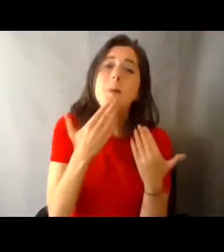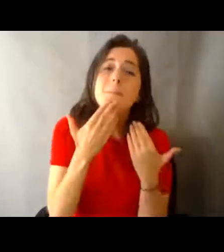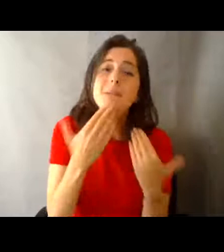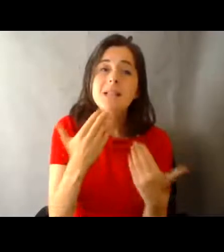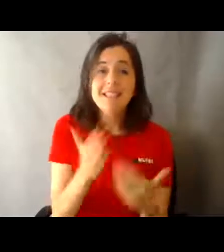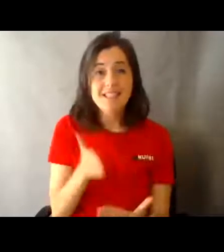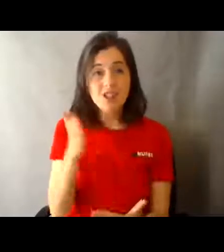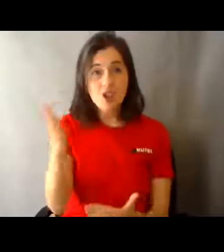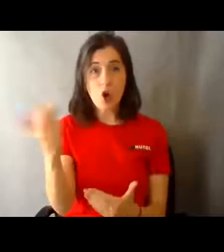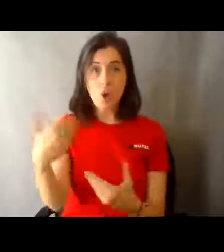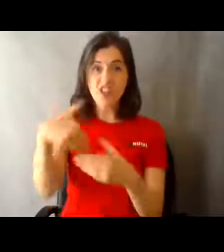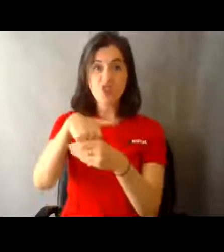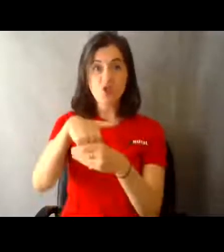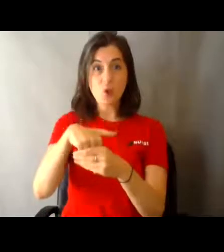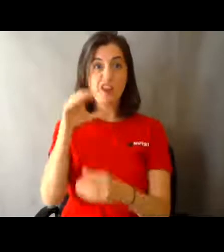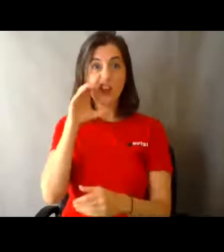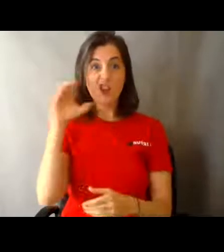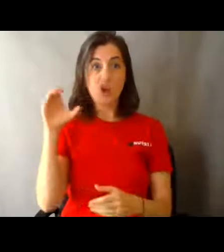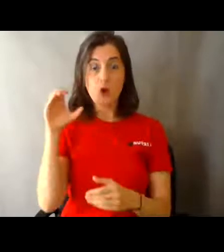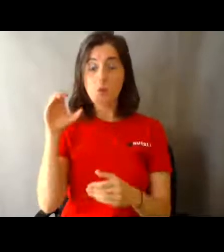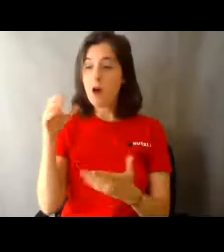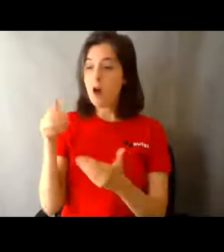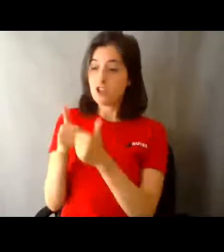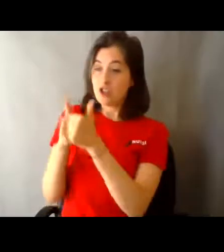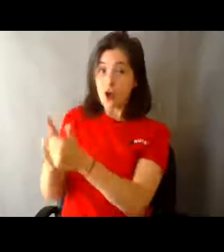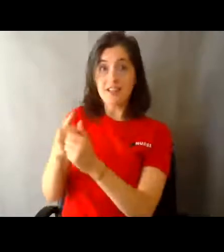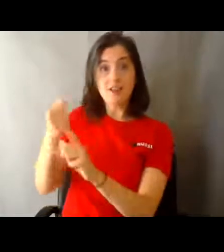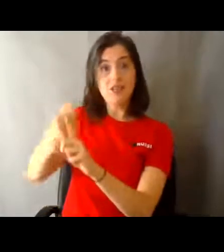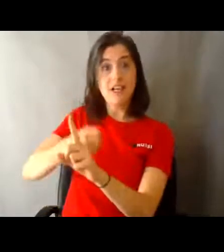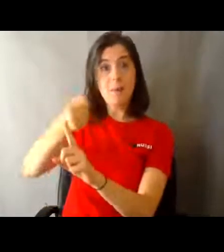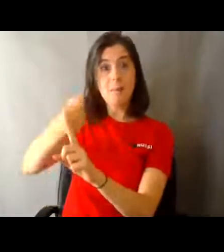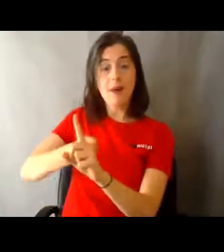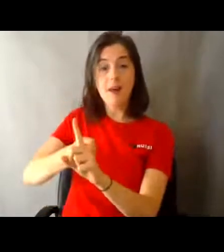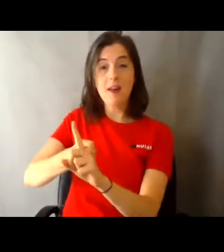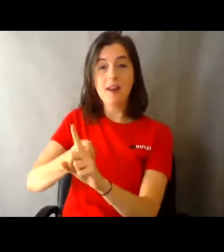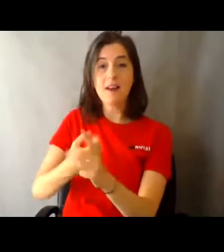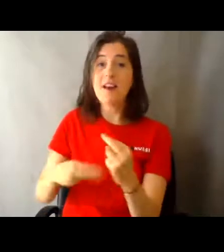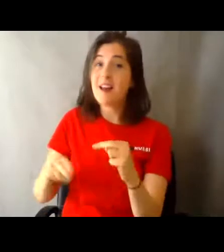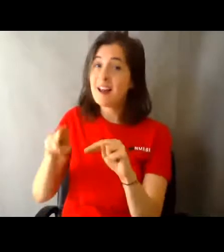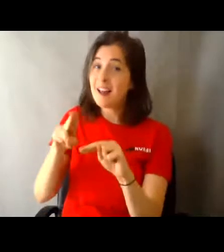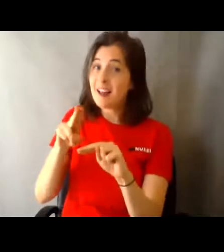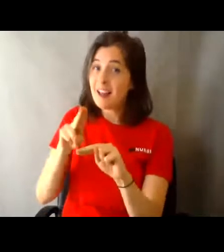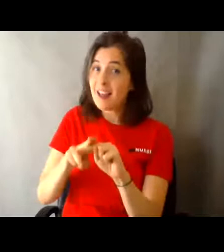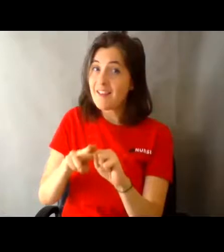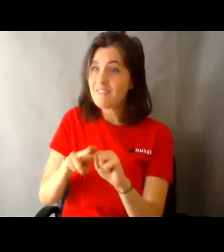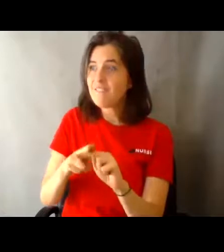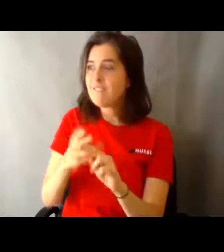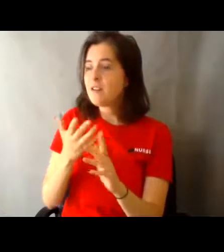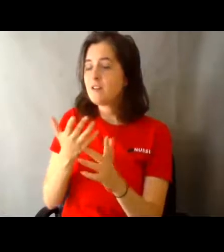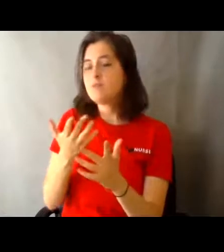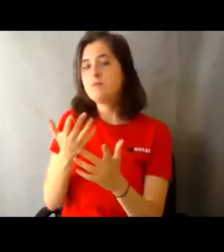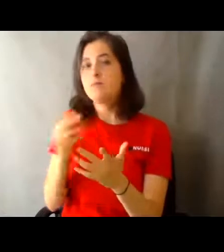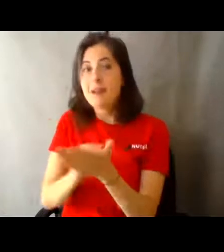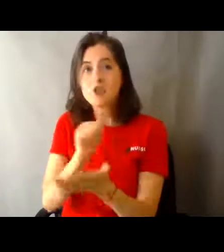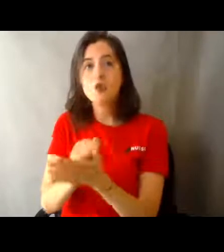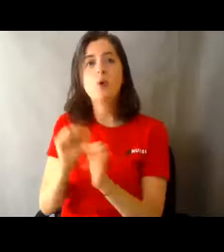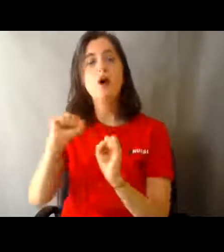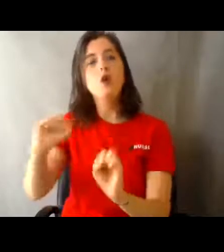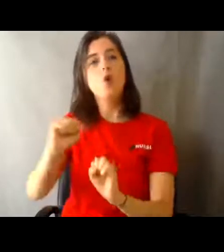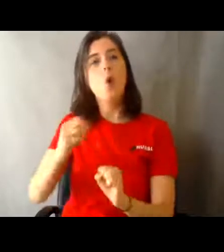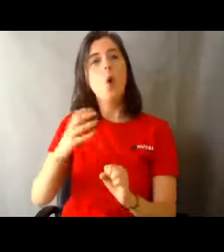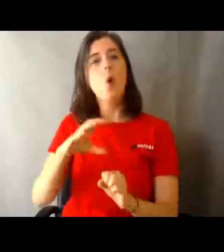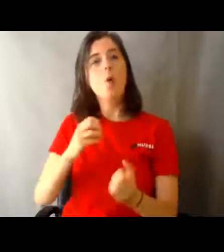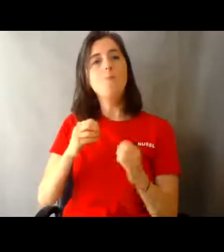and join the Cuba Solidarity campaign. And please make sure, if it's not already, that your union branch affiliates to the